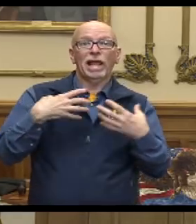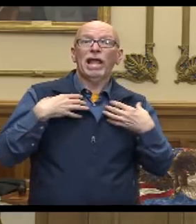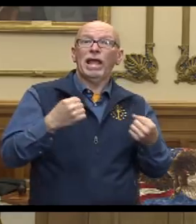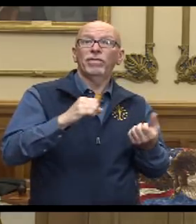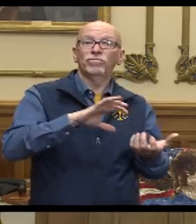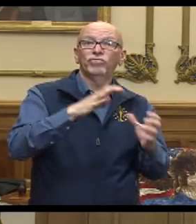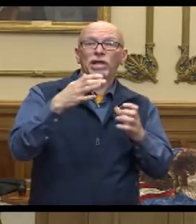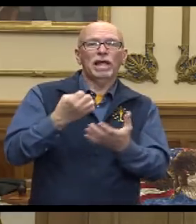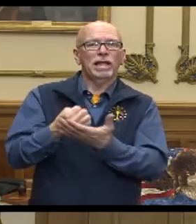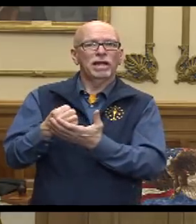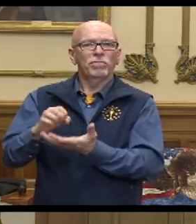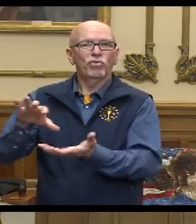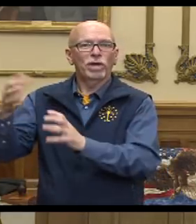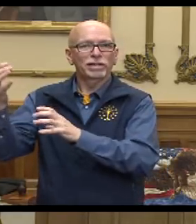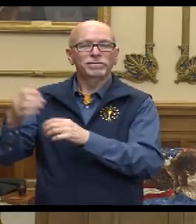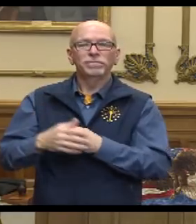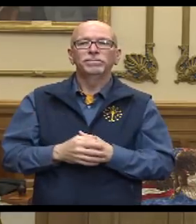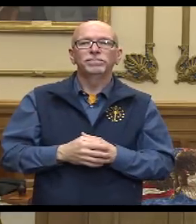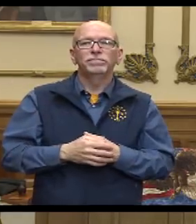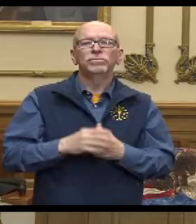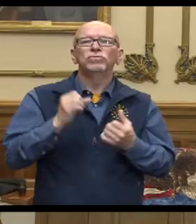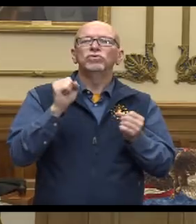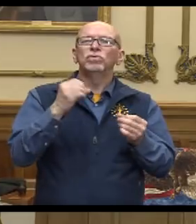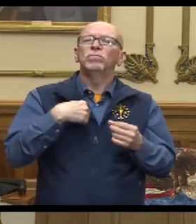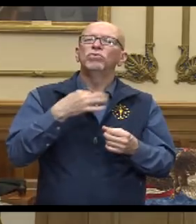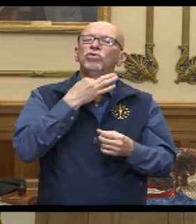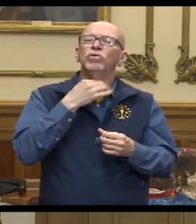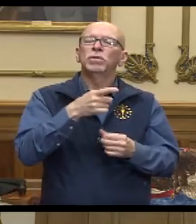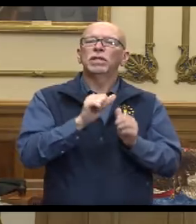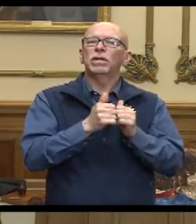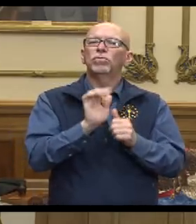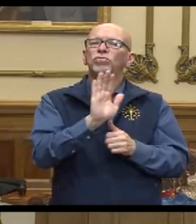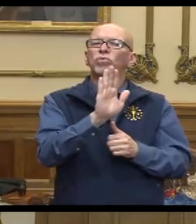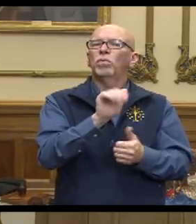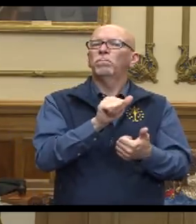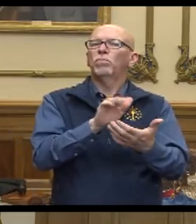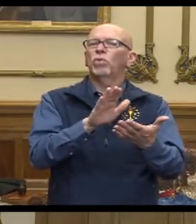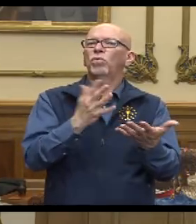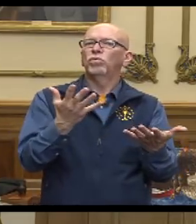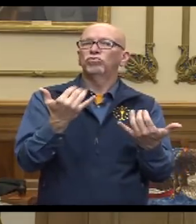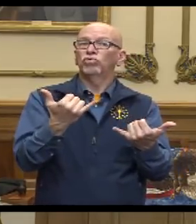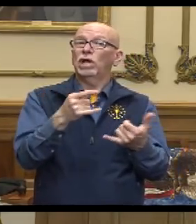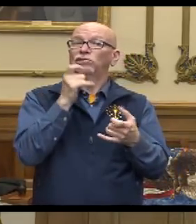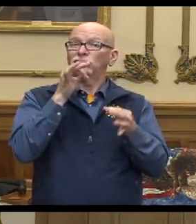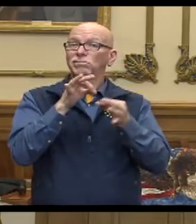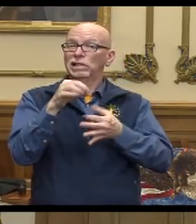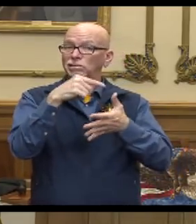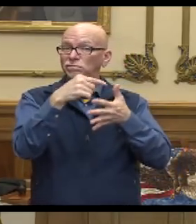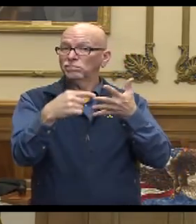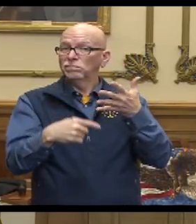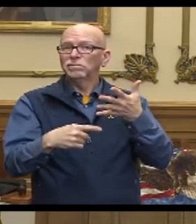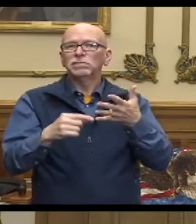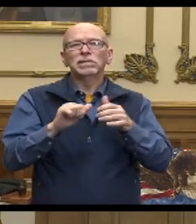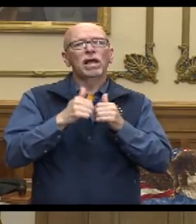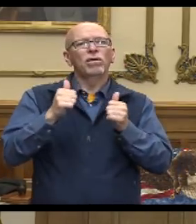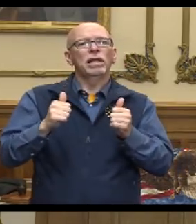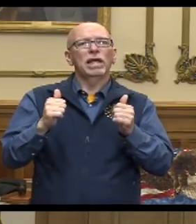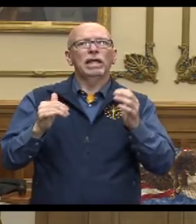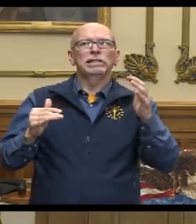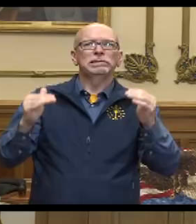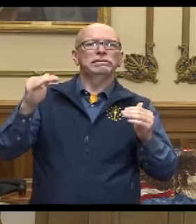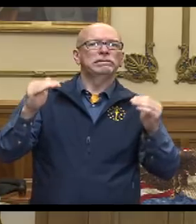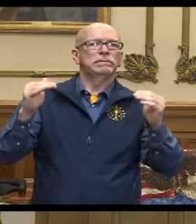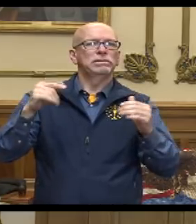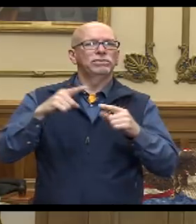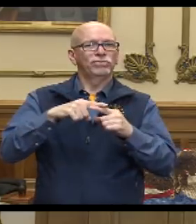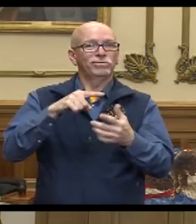the economic crisis. So I'm curious, how does your approach outlined today seek to balance the state's approach to both